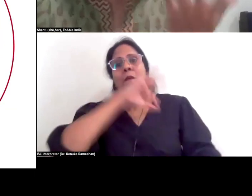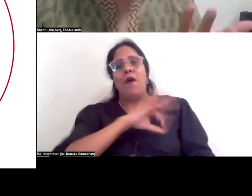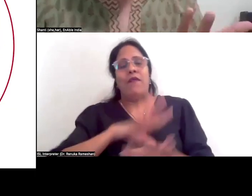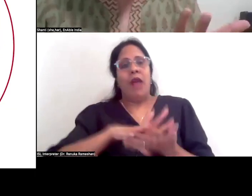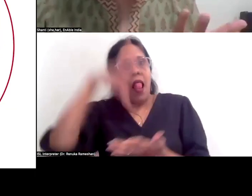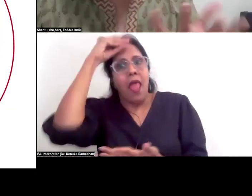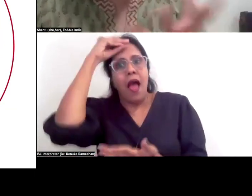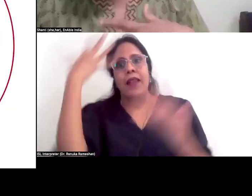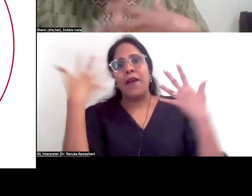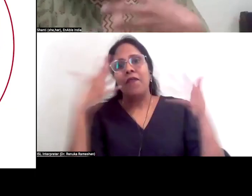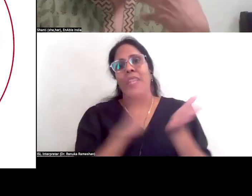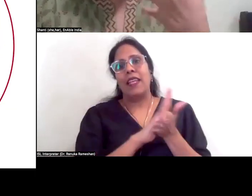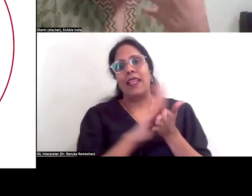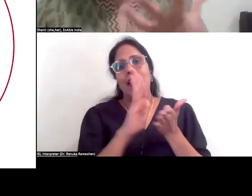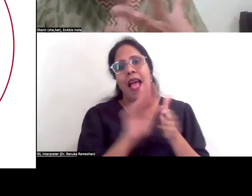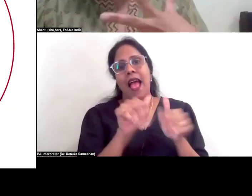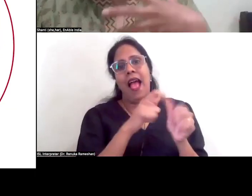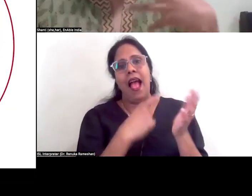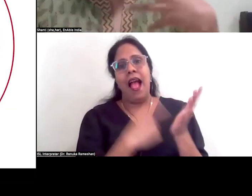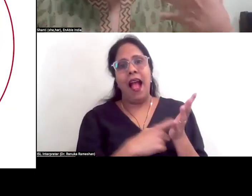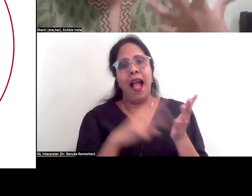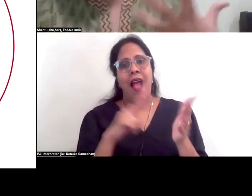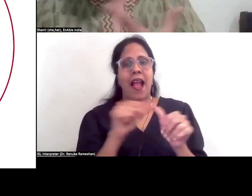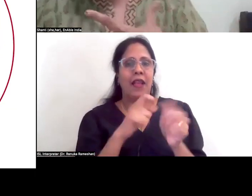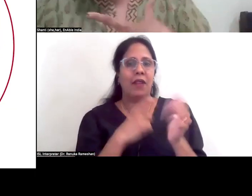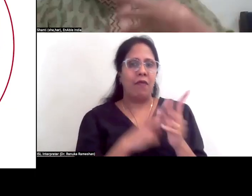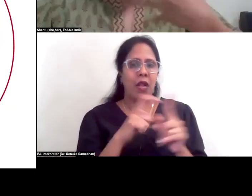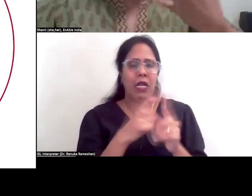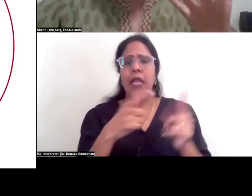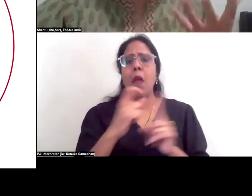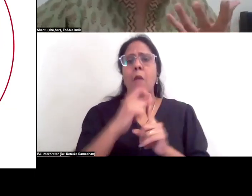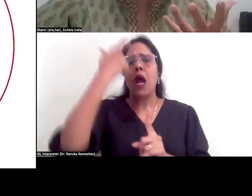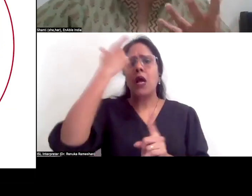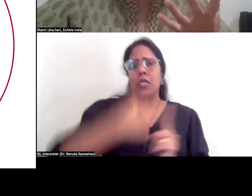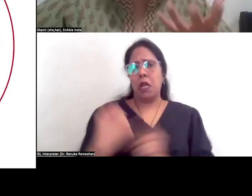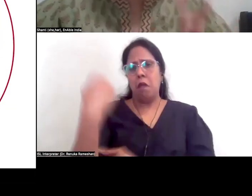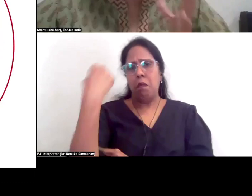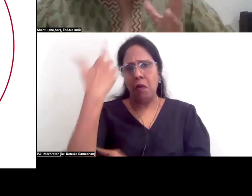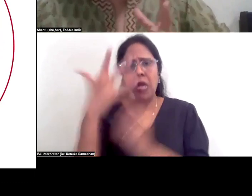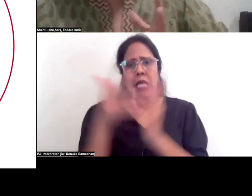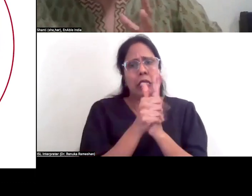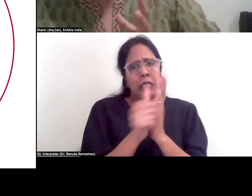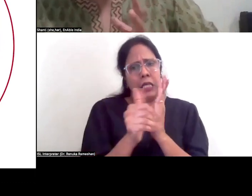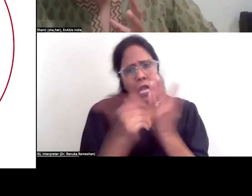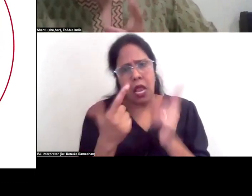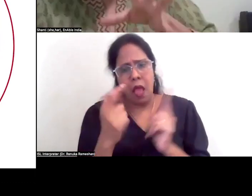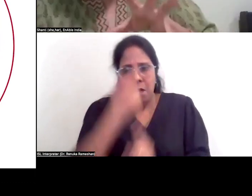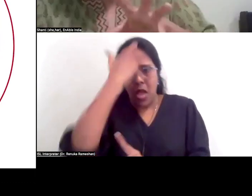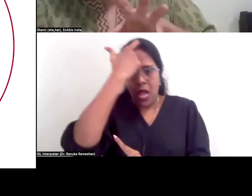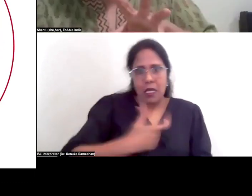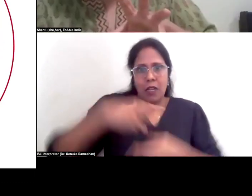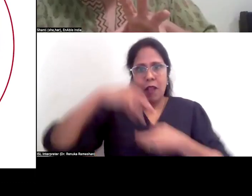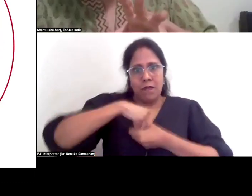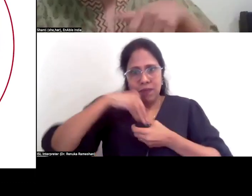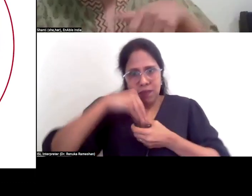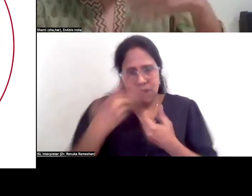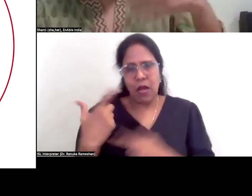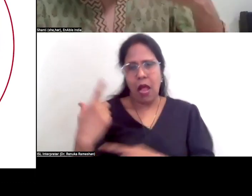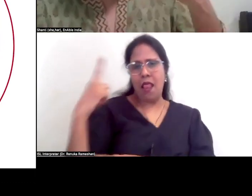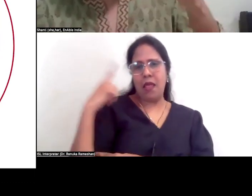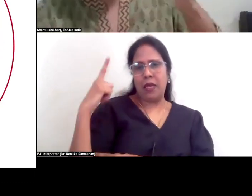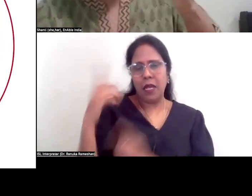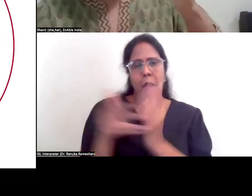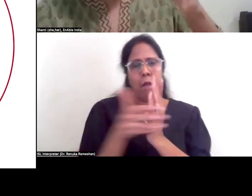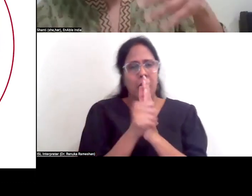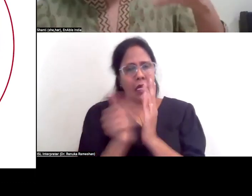us, there is personal power. It could be your skills, your leadership, your personality or whatever. There's also positional power.